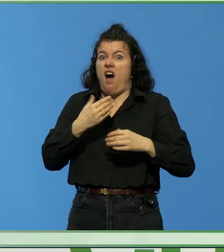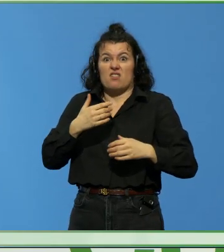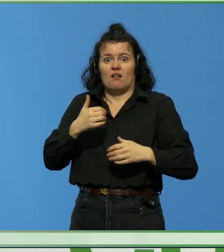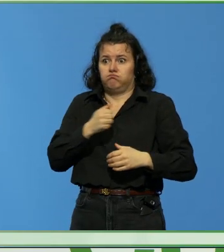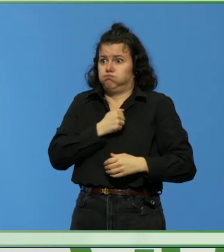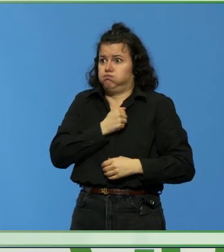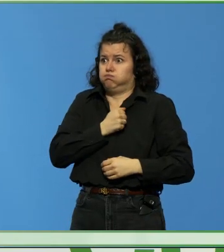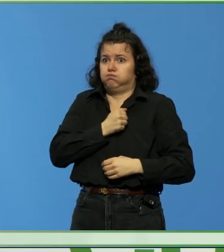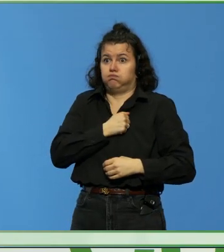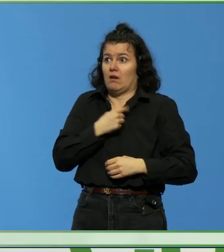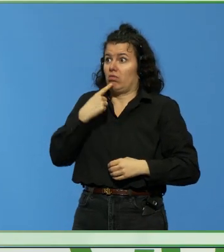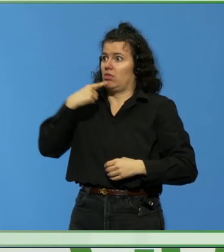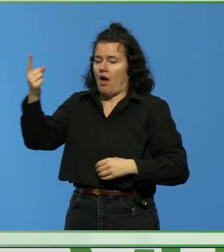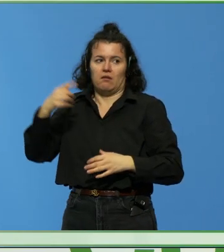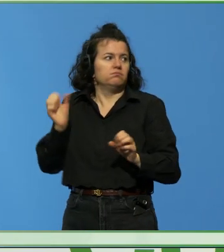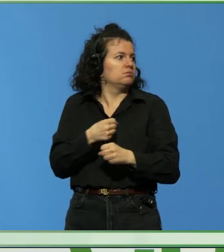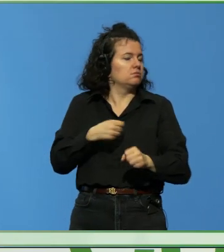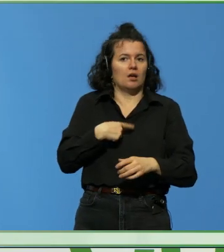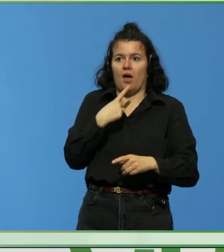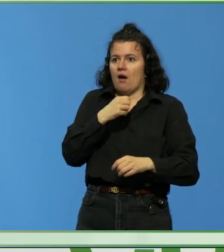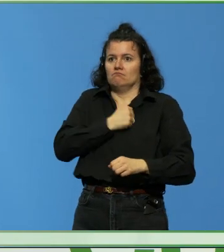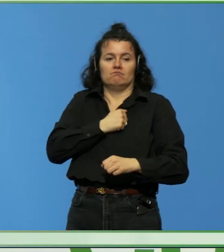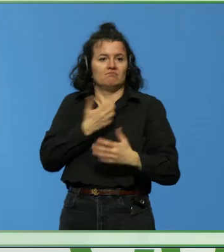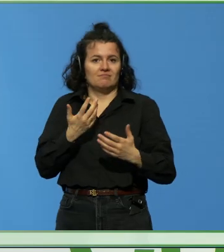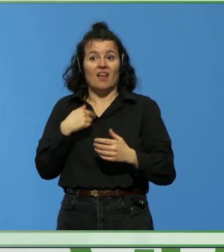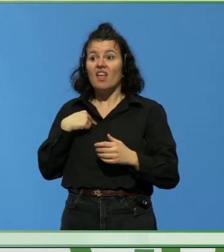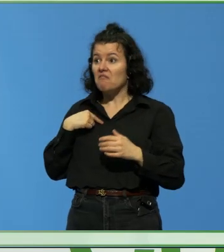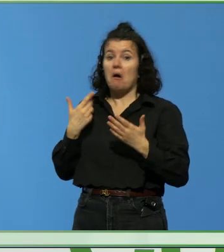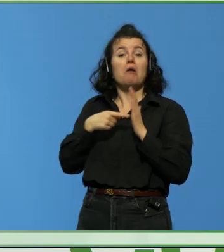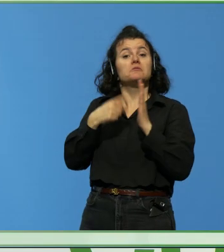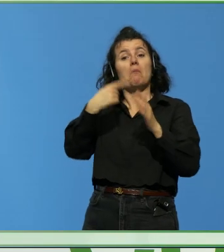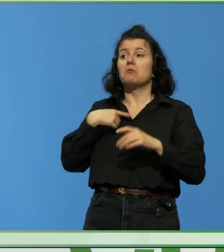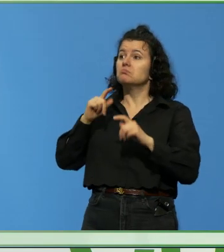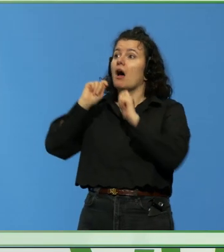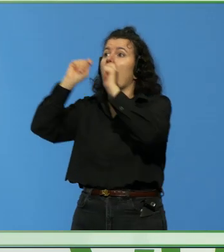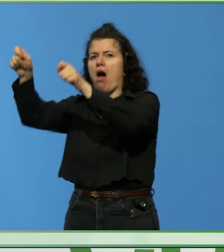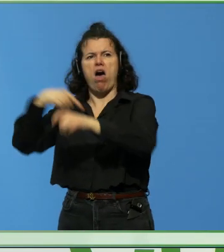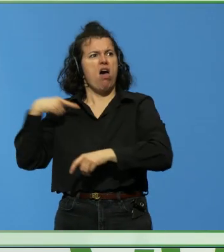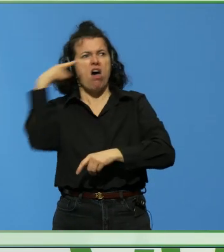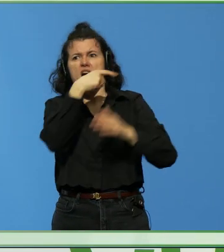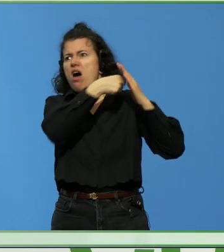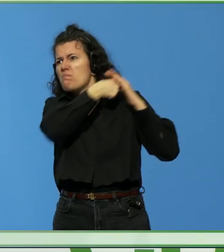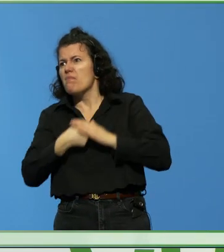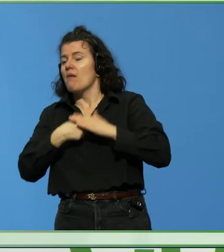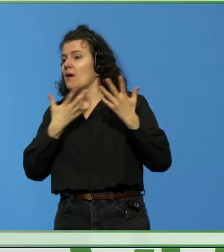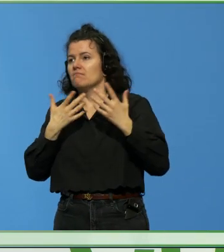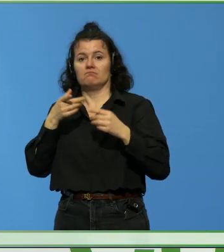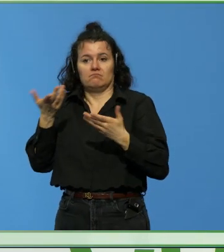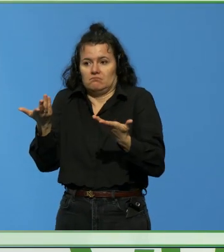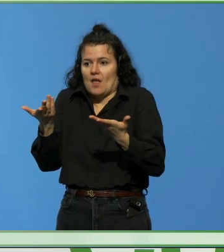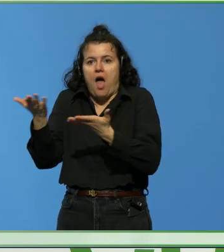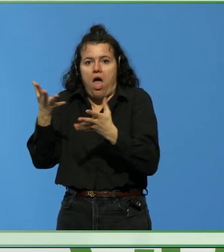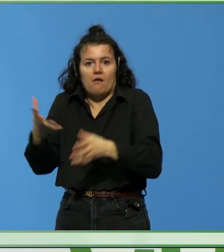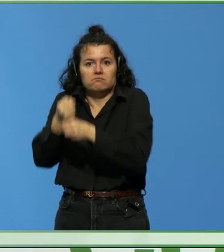was the services were not accessible and it was not responsive. we reached out to the helplines,